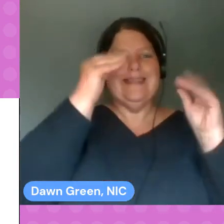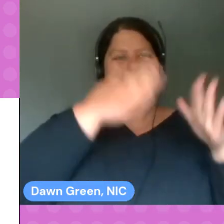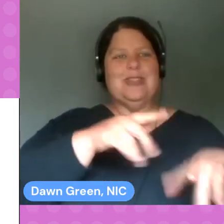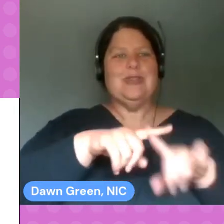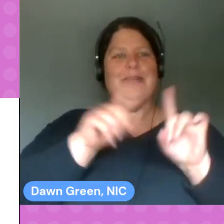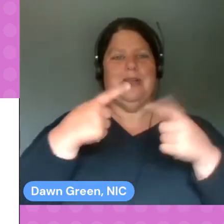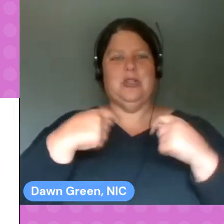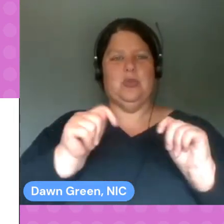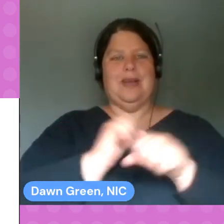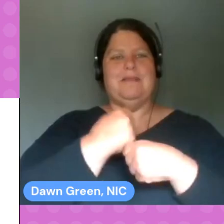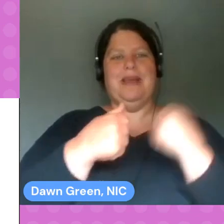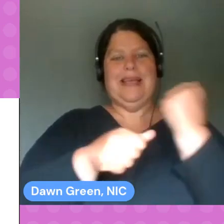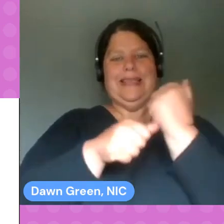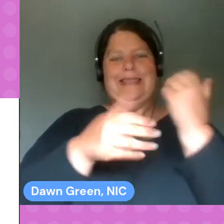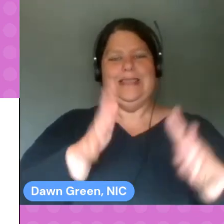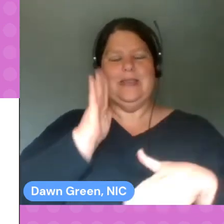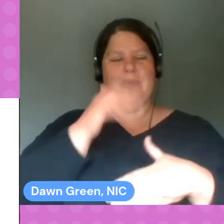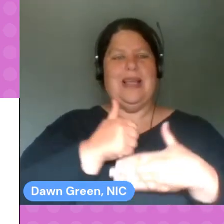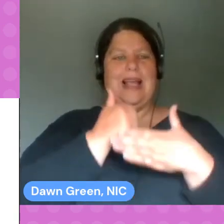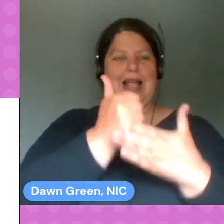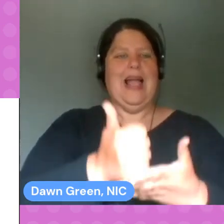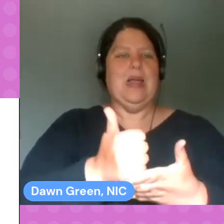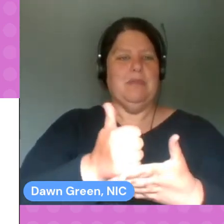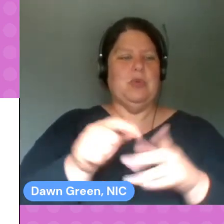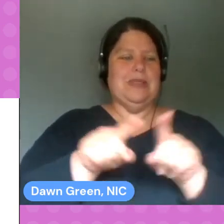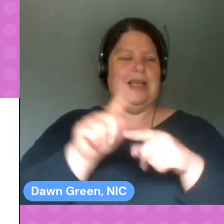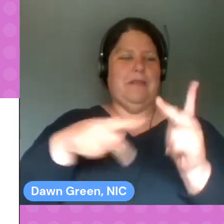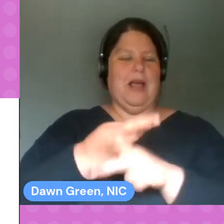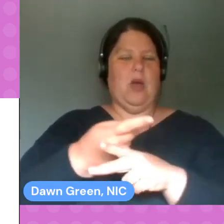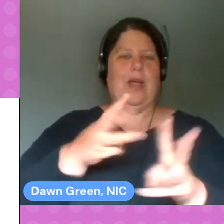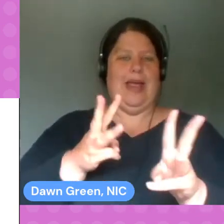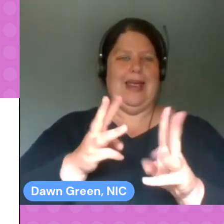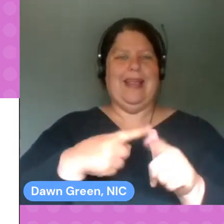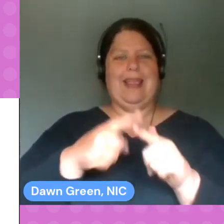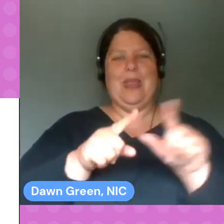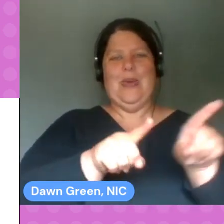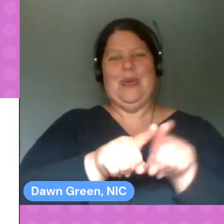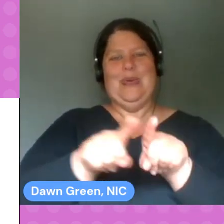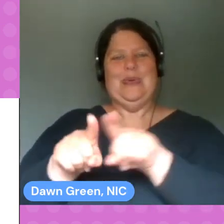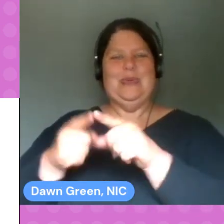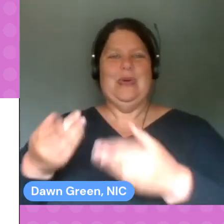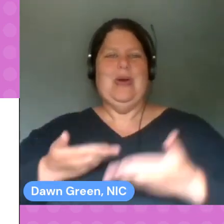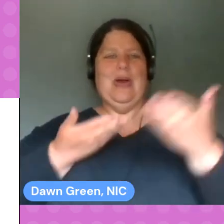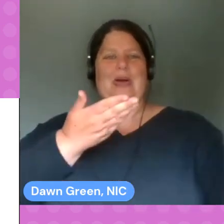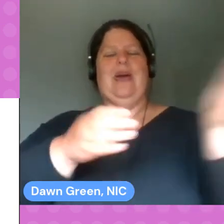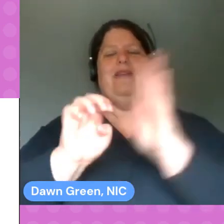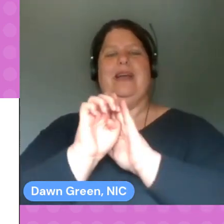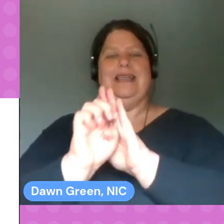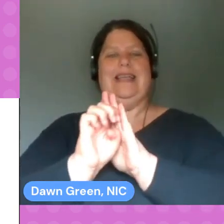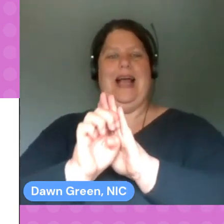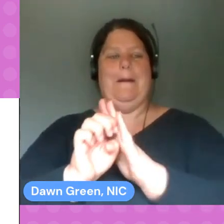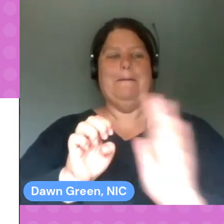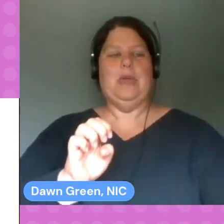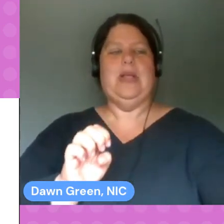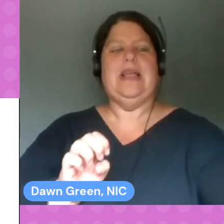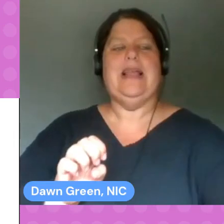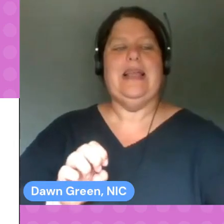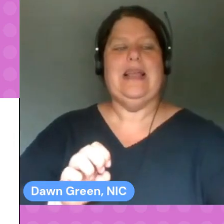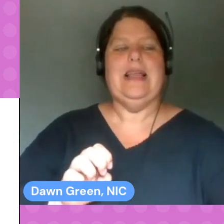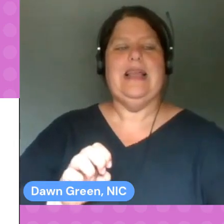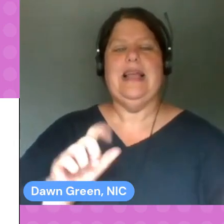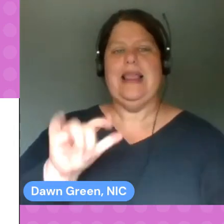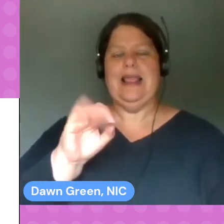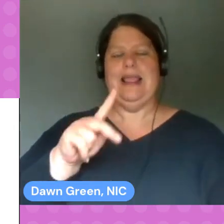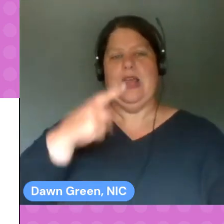an assistant that helps you in a similar way. And then it also offers an example, a link to a project that